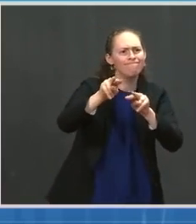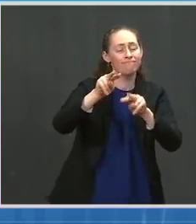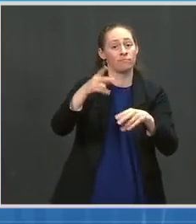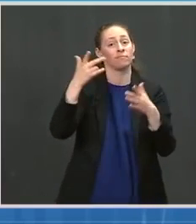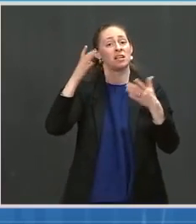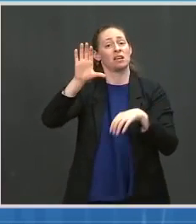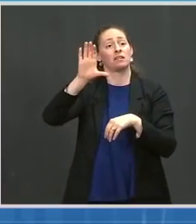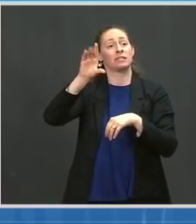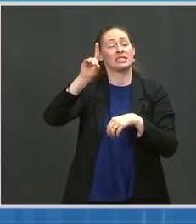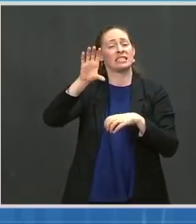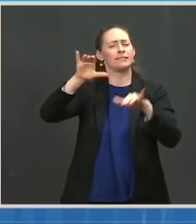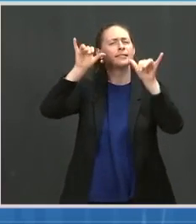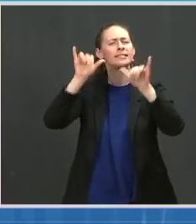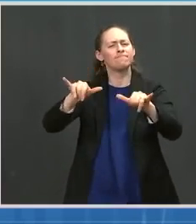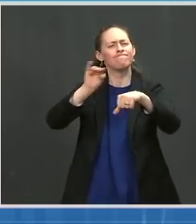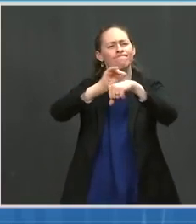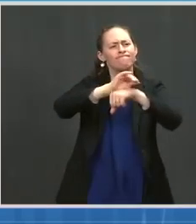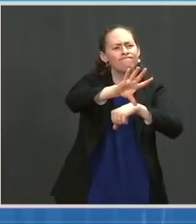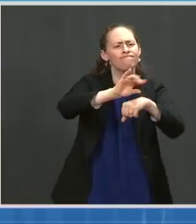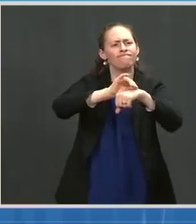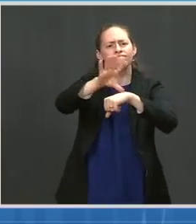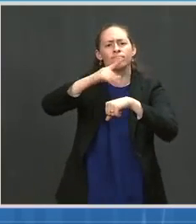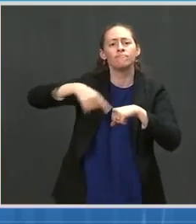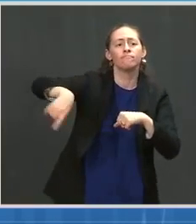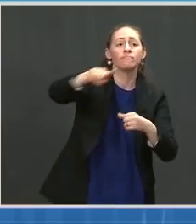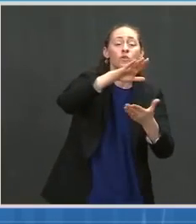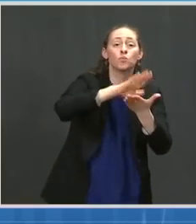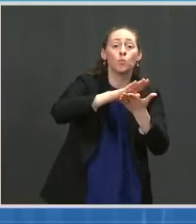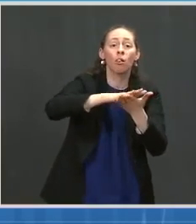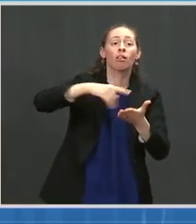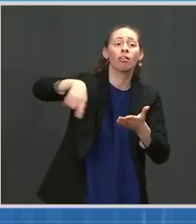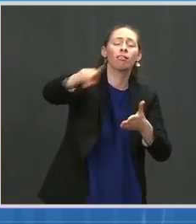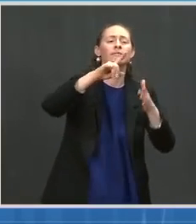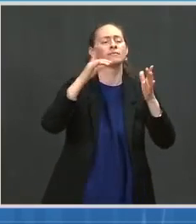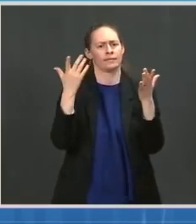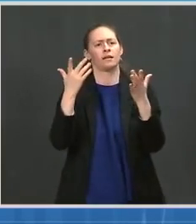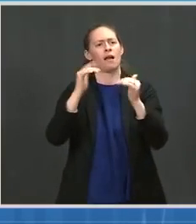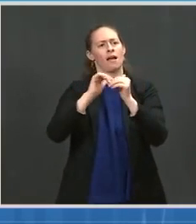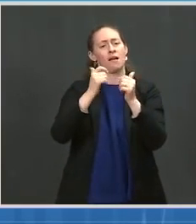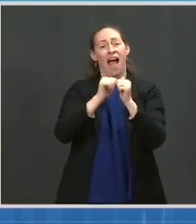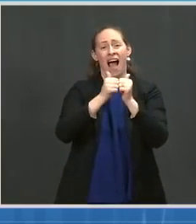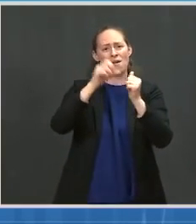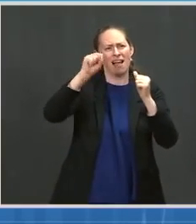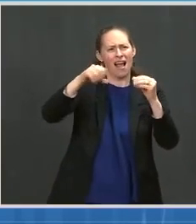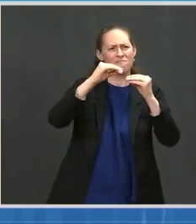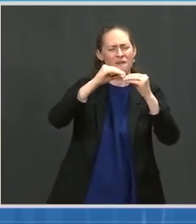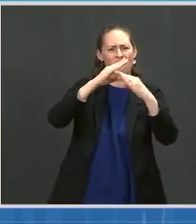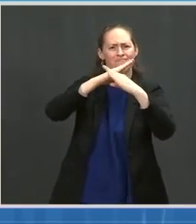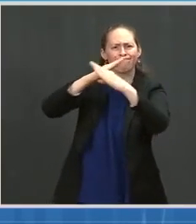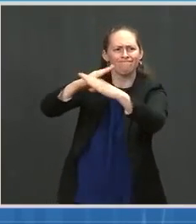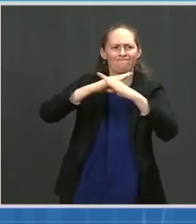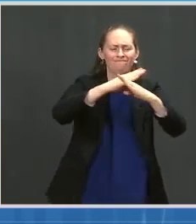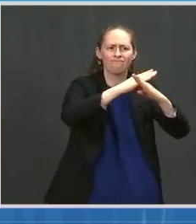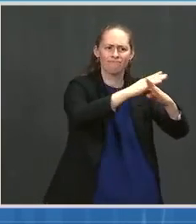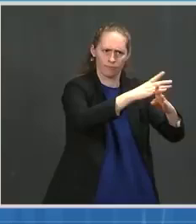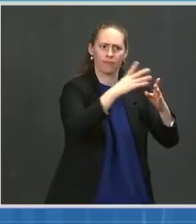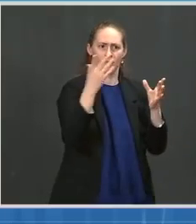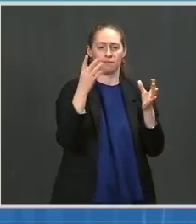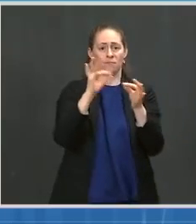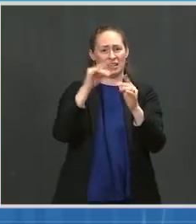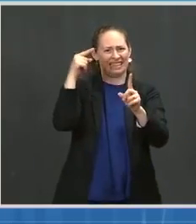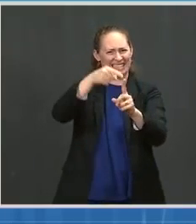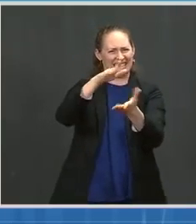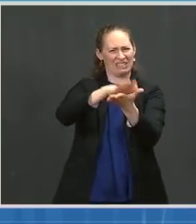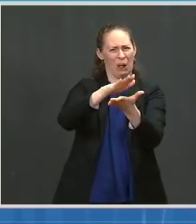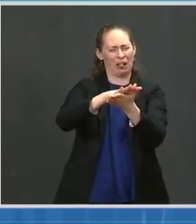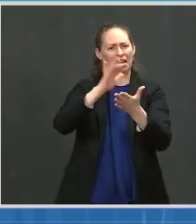schools and community-level prevention measures can reduce or prevent transmission in schools. And we